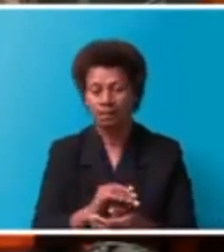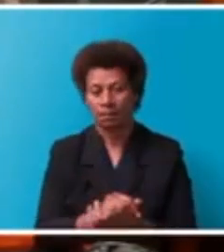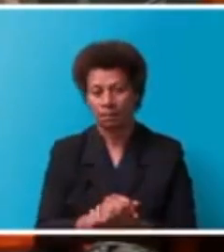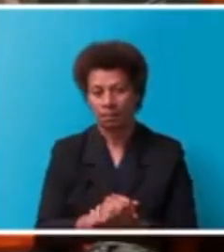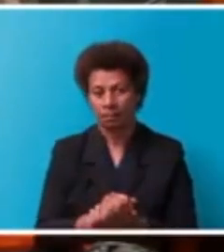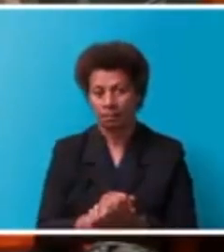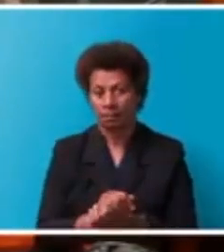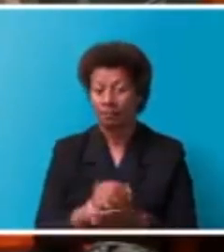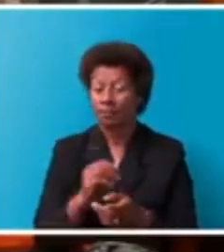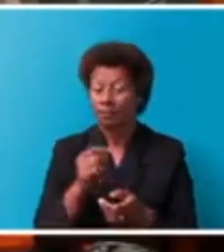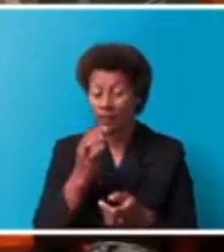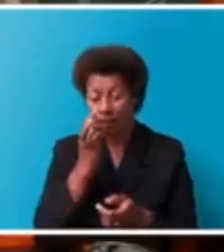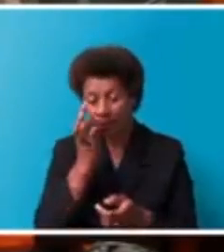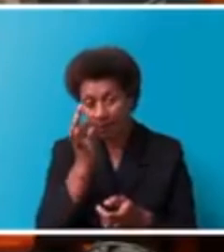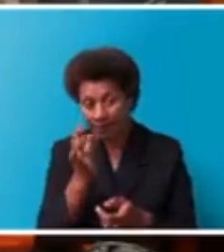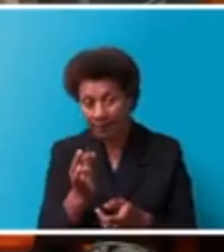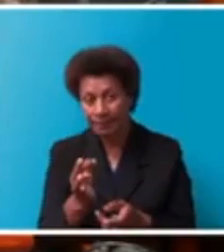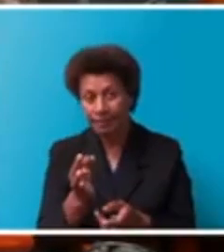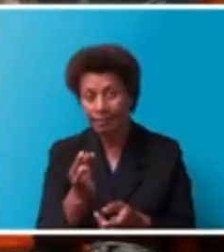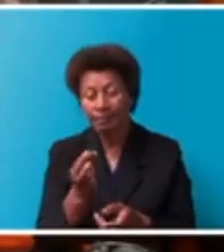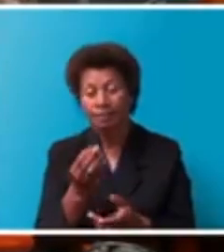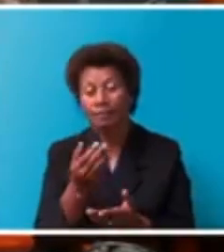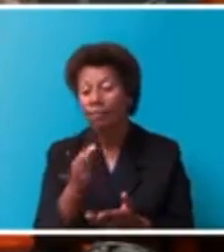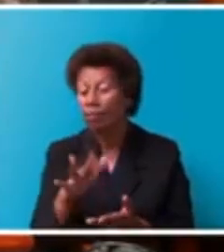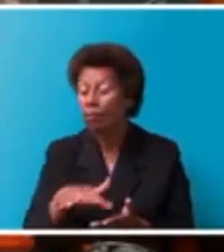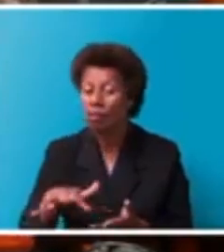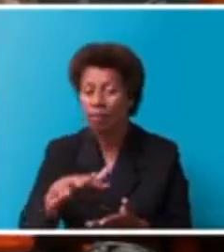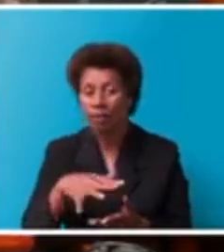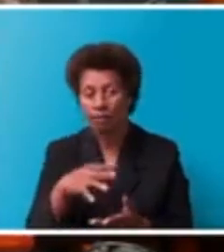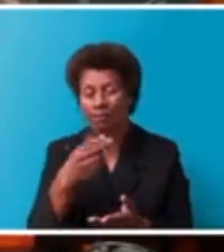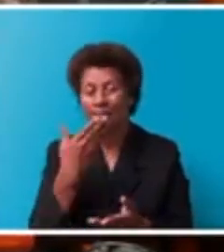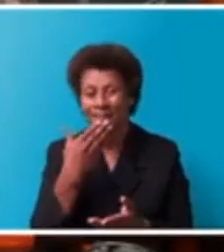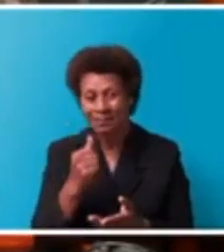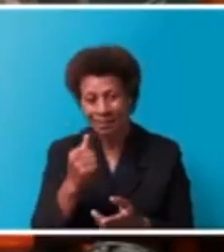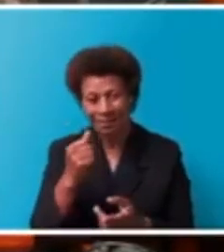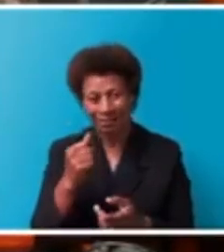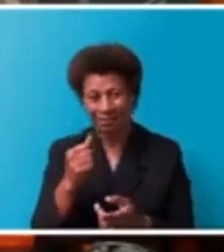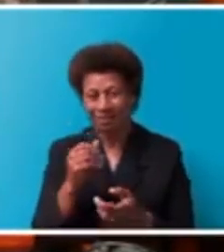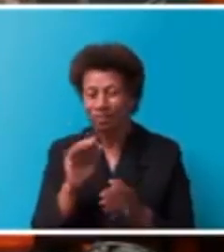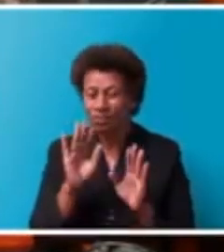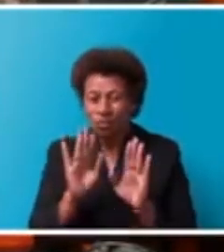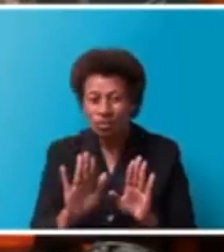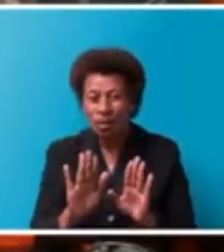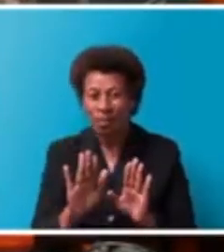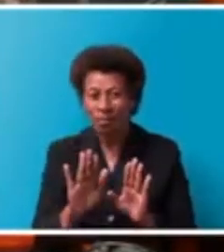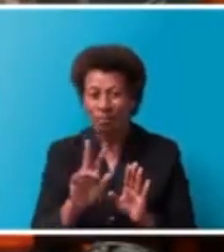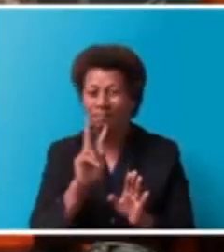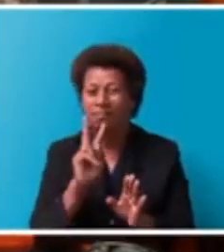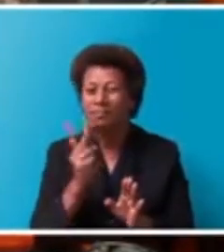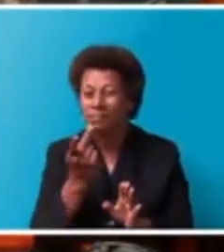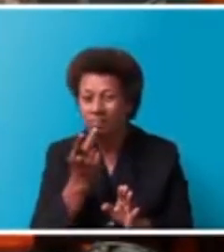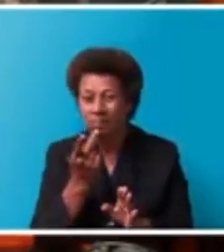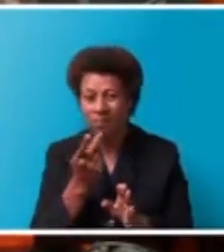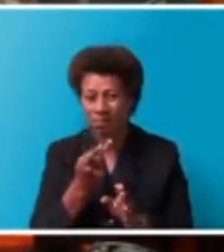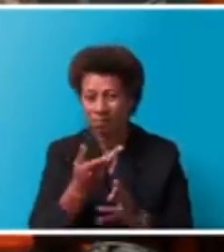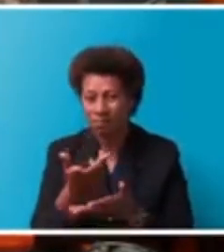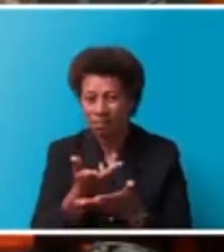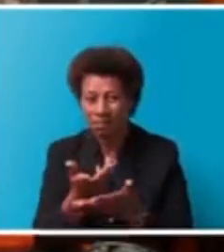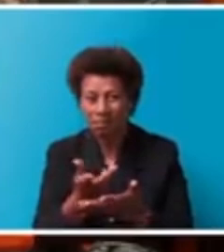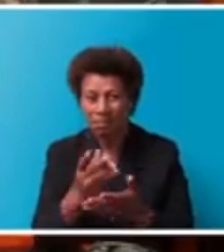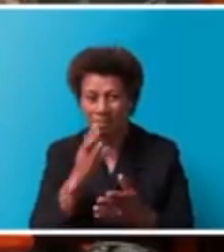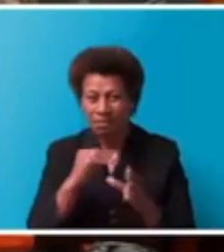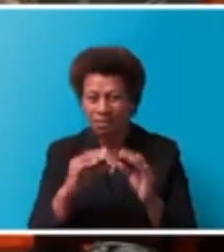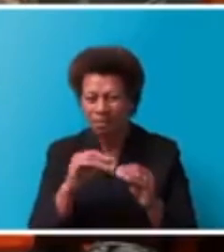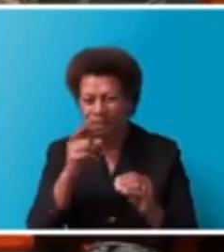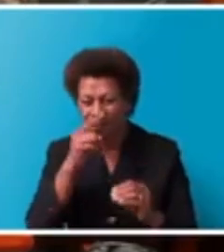we're urging everyone to refrain from spreading misconstrued information to undermine the work performed by